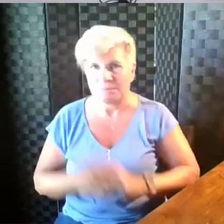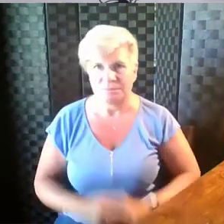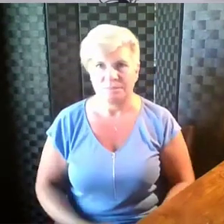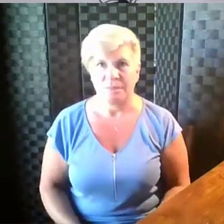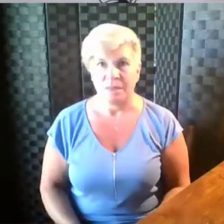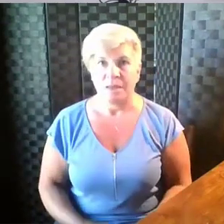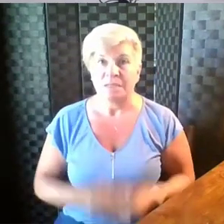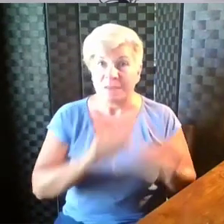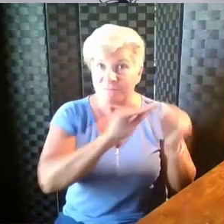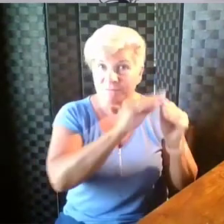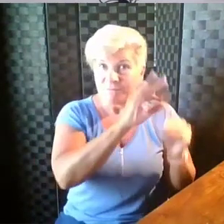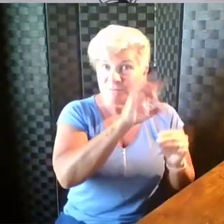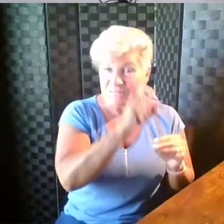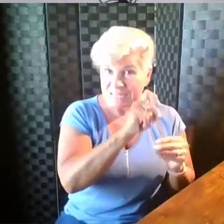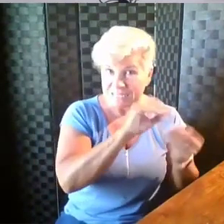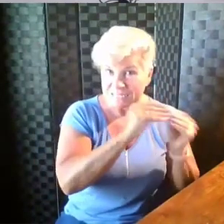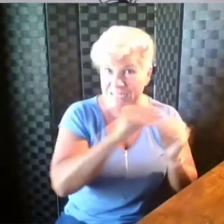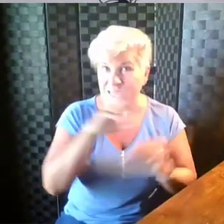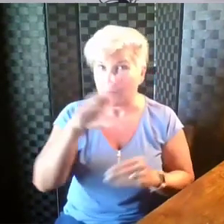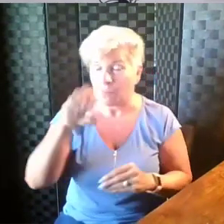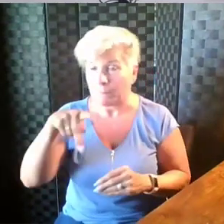each other. They have the same meaning.